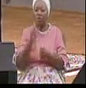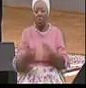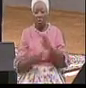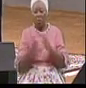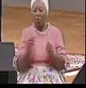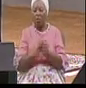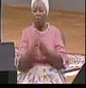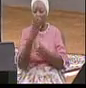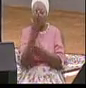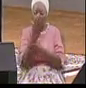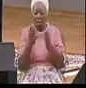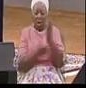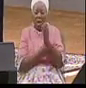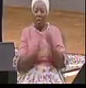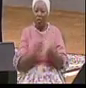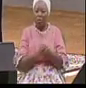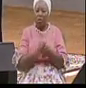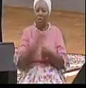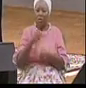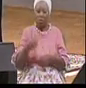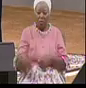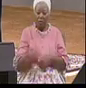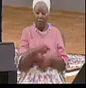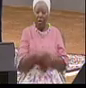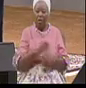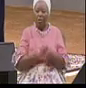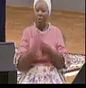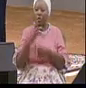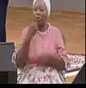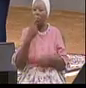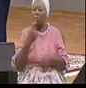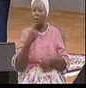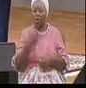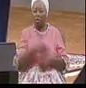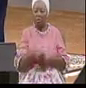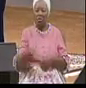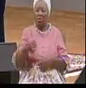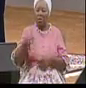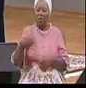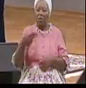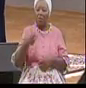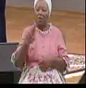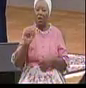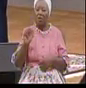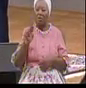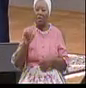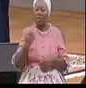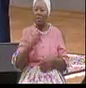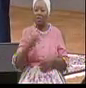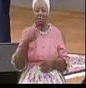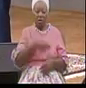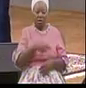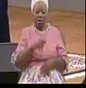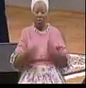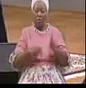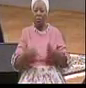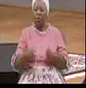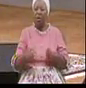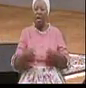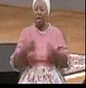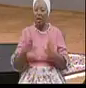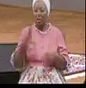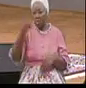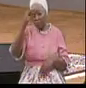hand, wash your feet, wash your mouth. Those Pharisees, religious people, let no man deceive you